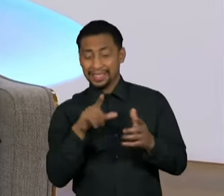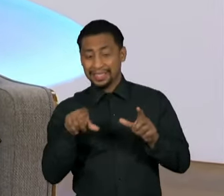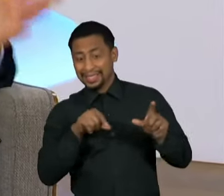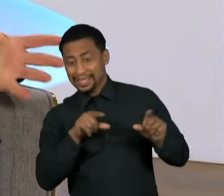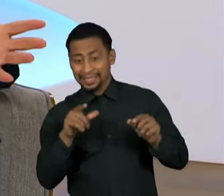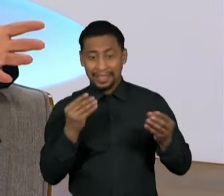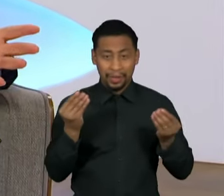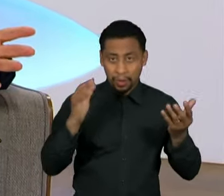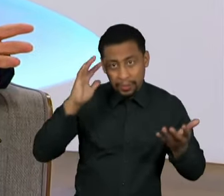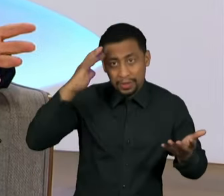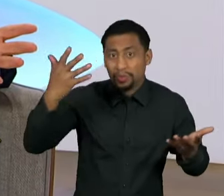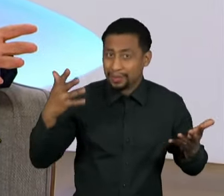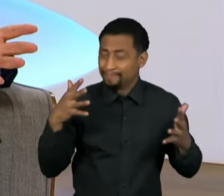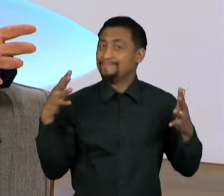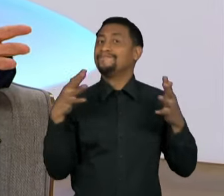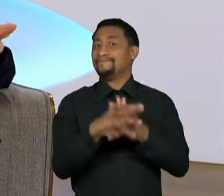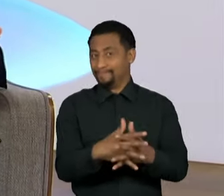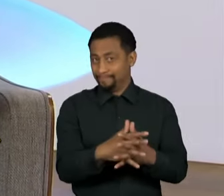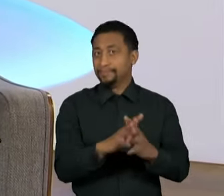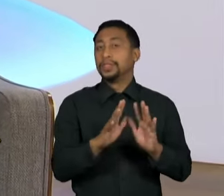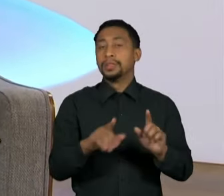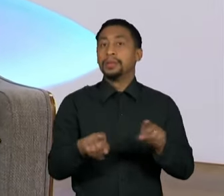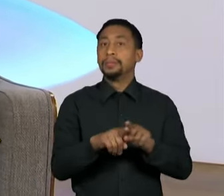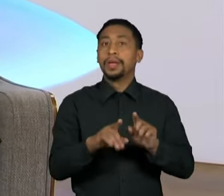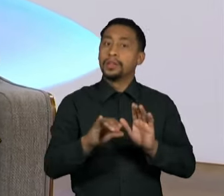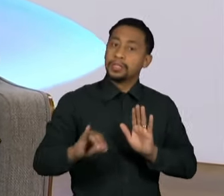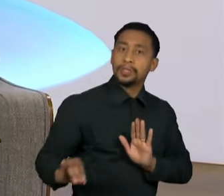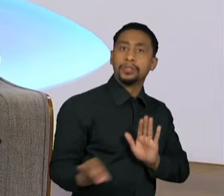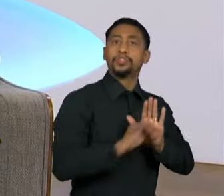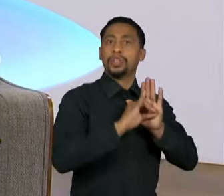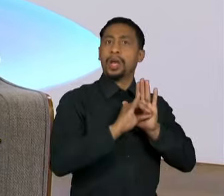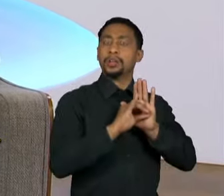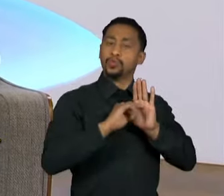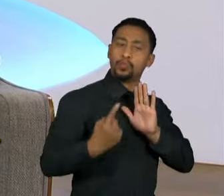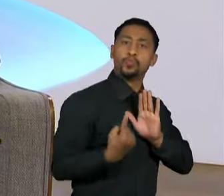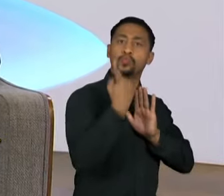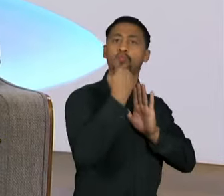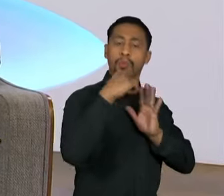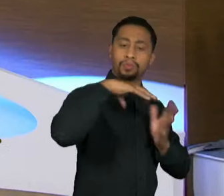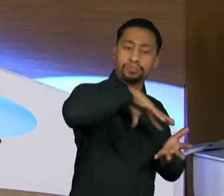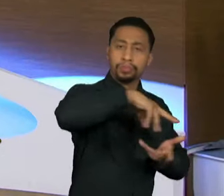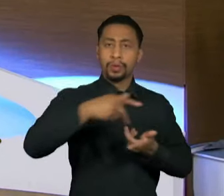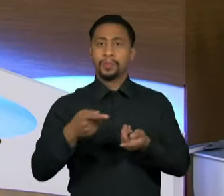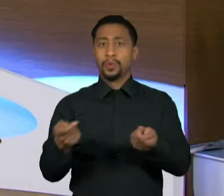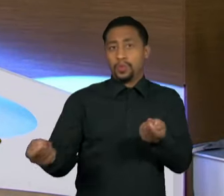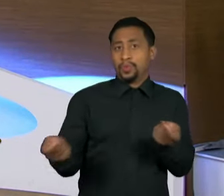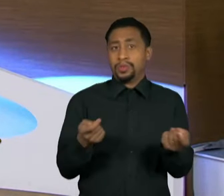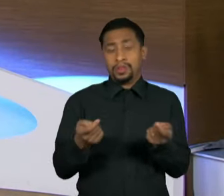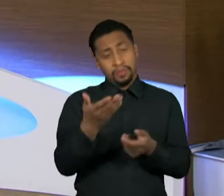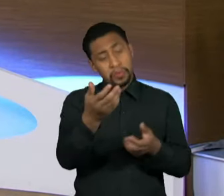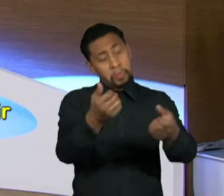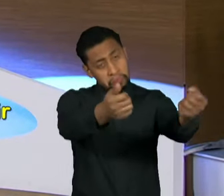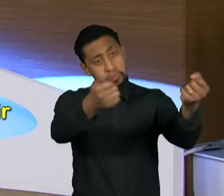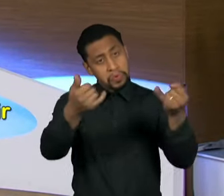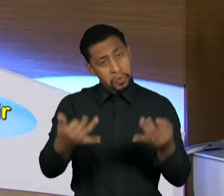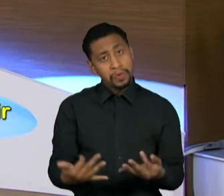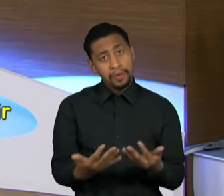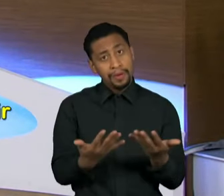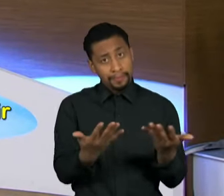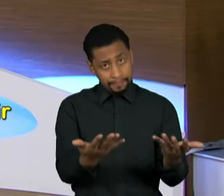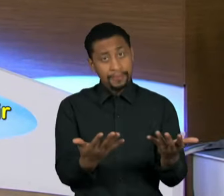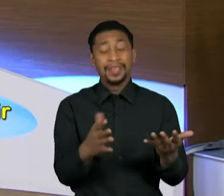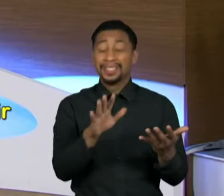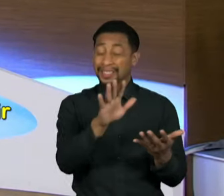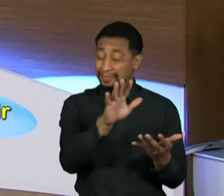solutions and global identities to rein in big economic power, and you put your finger on it. At the